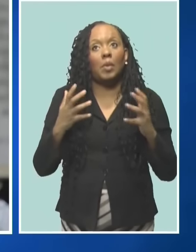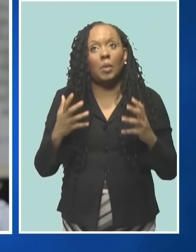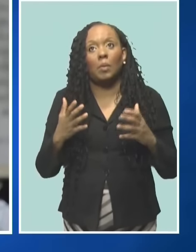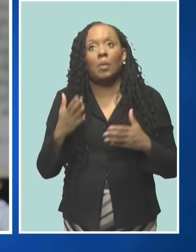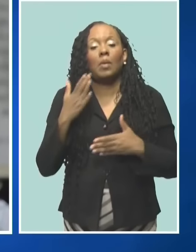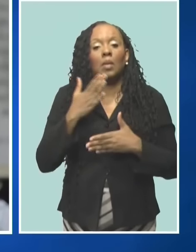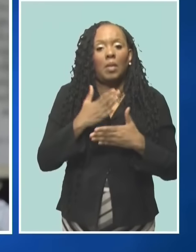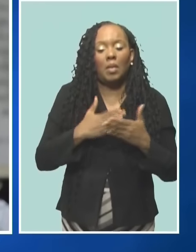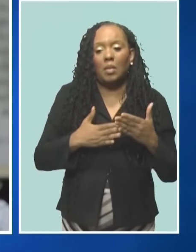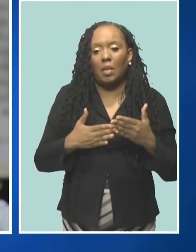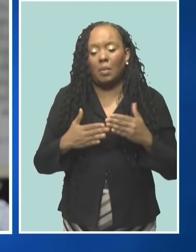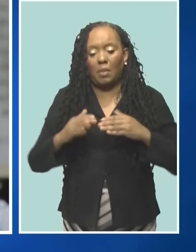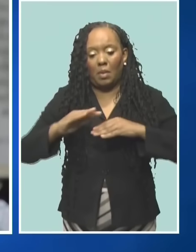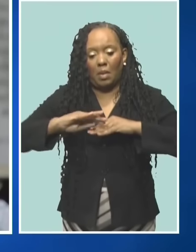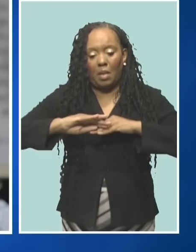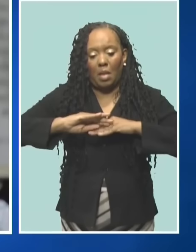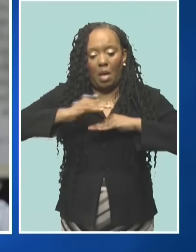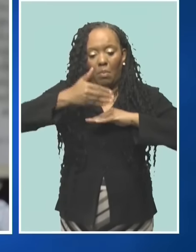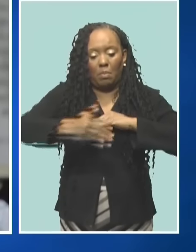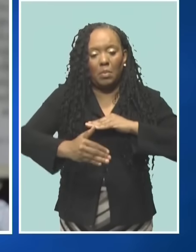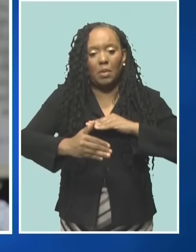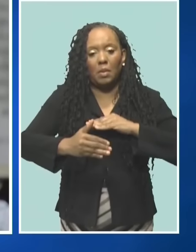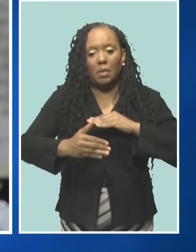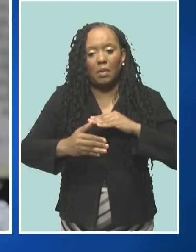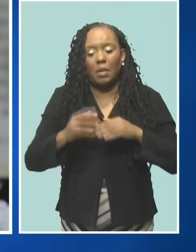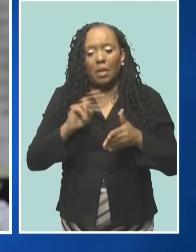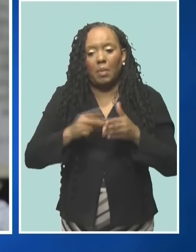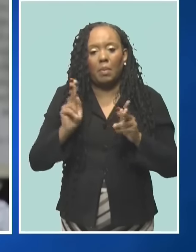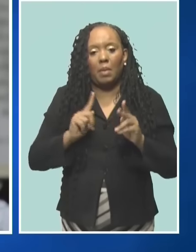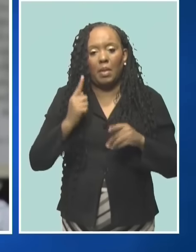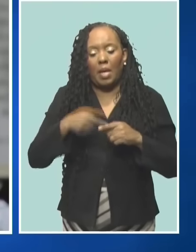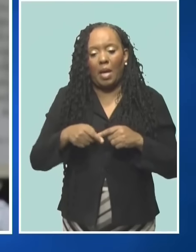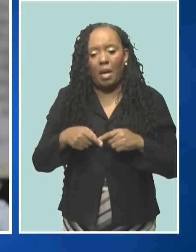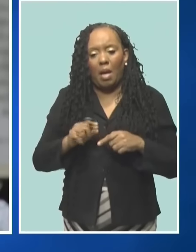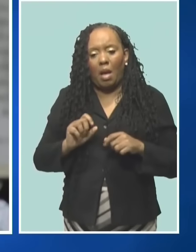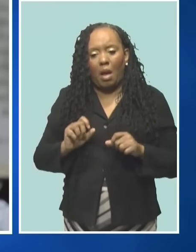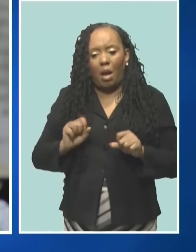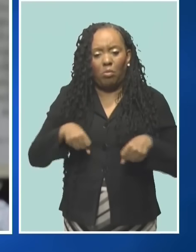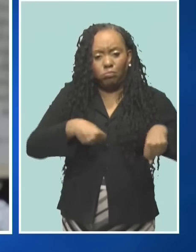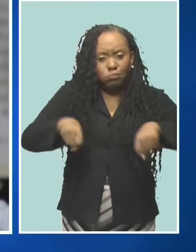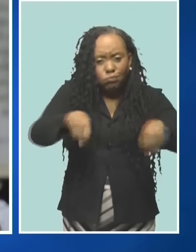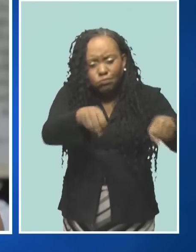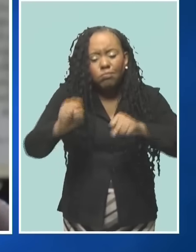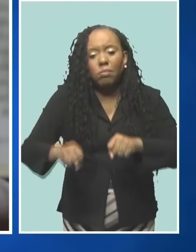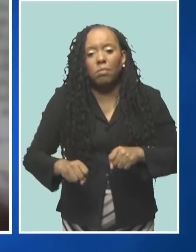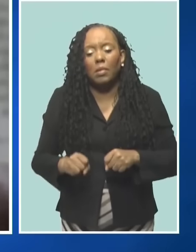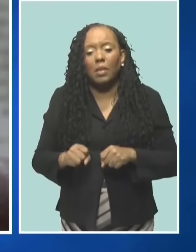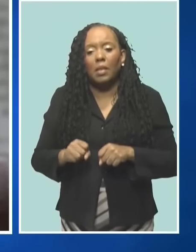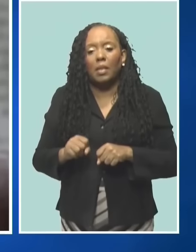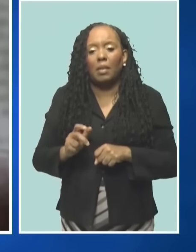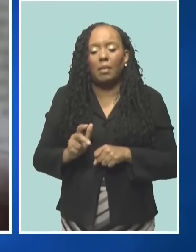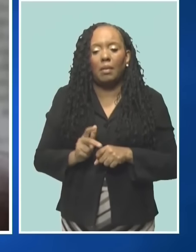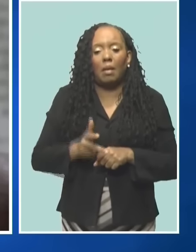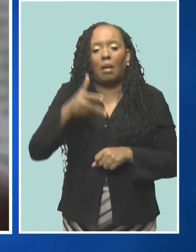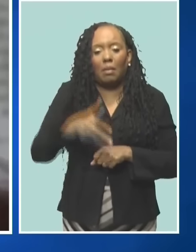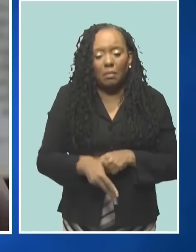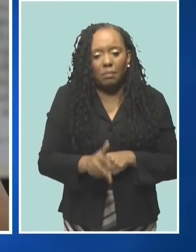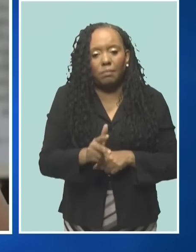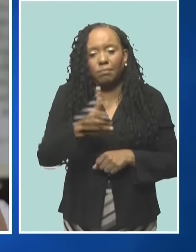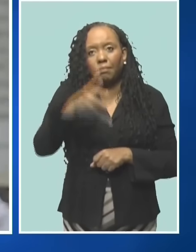road. And that is to stop the motorcyclists from wheeling all through